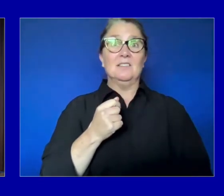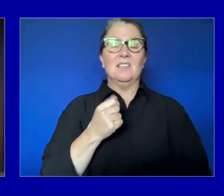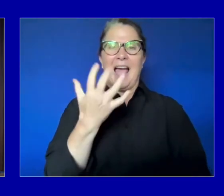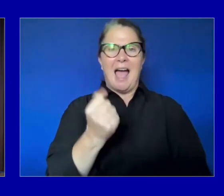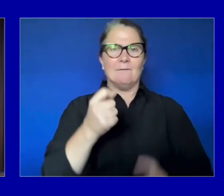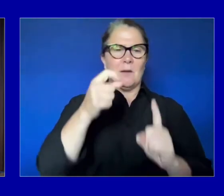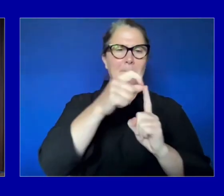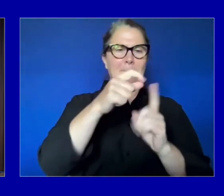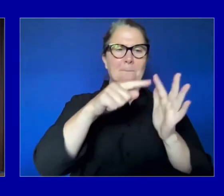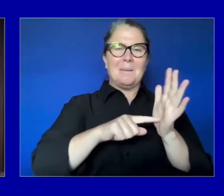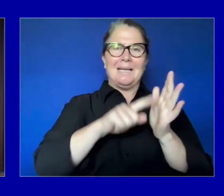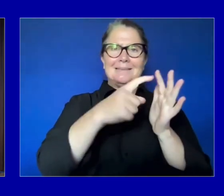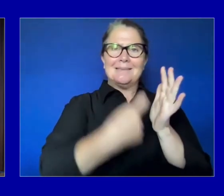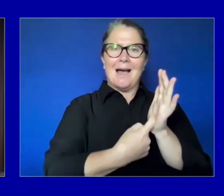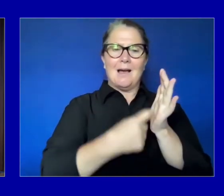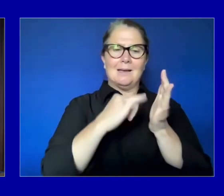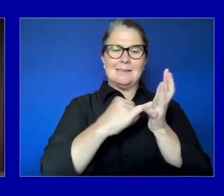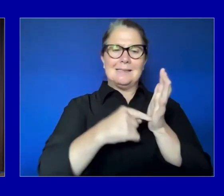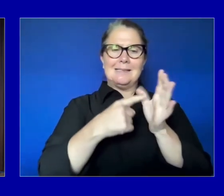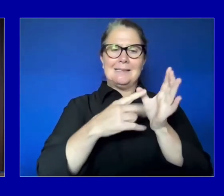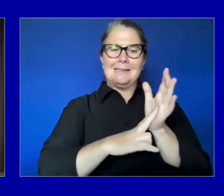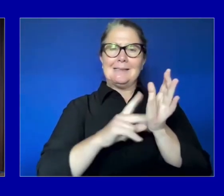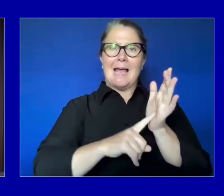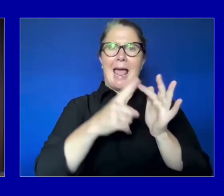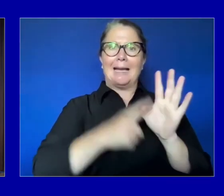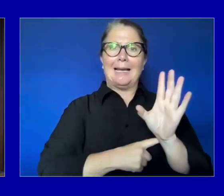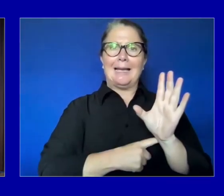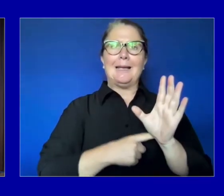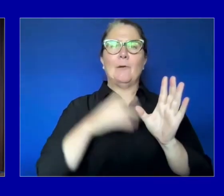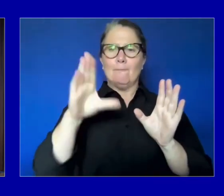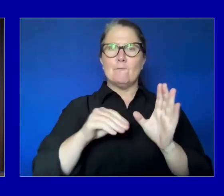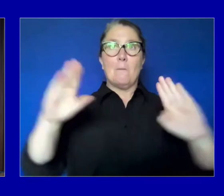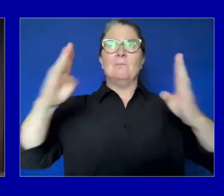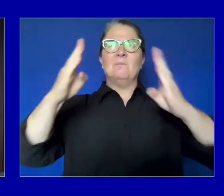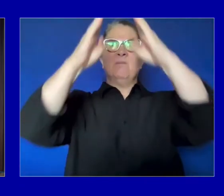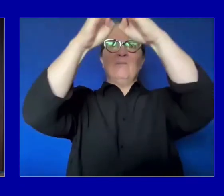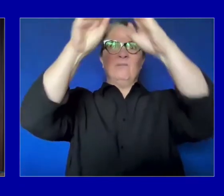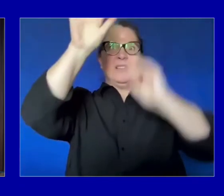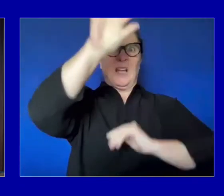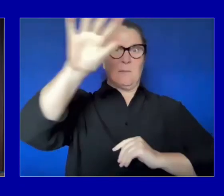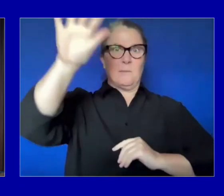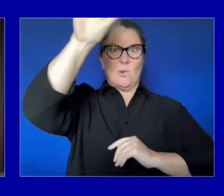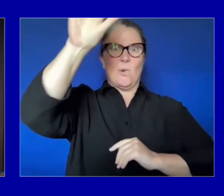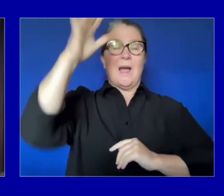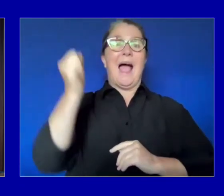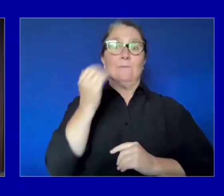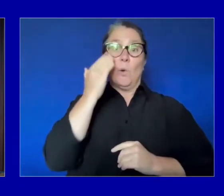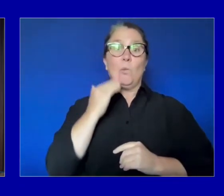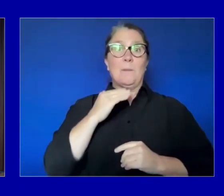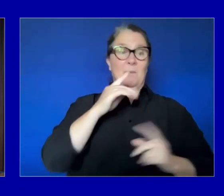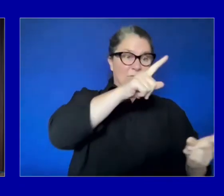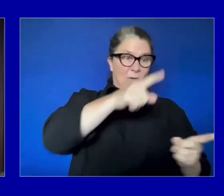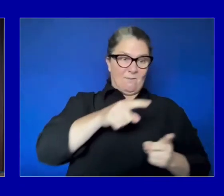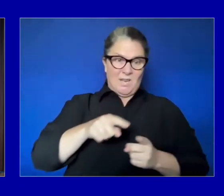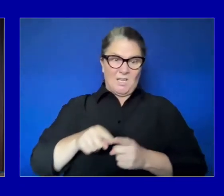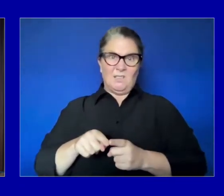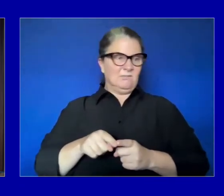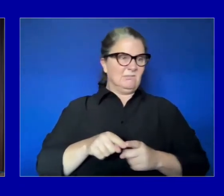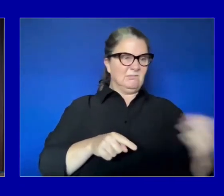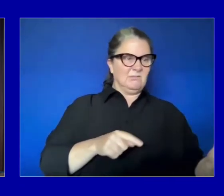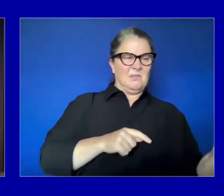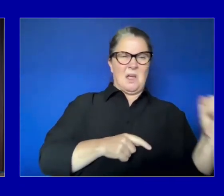coming down from Cape York. We've got women coming there from all over Victoria, uh, from each different mob. So